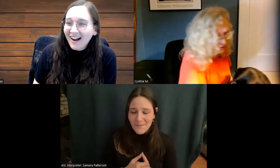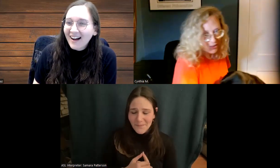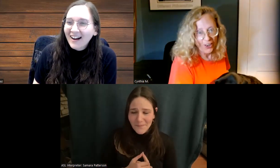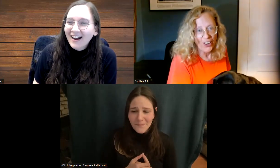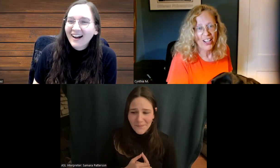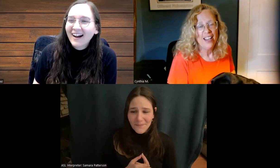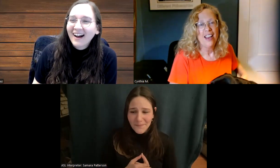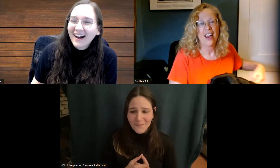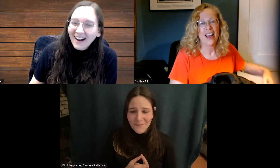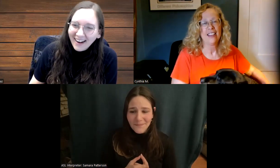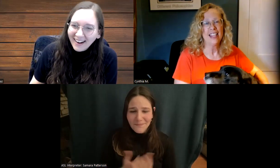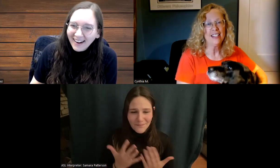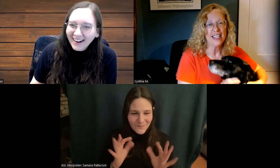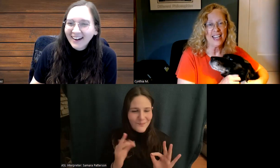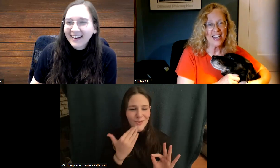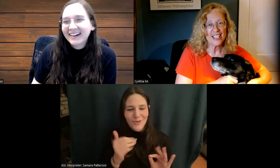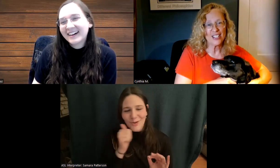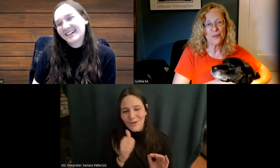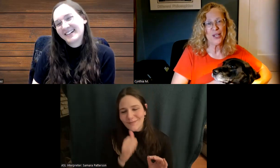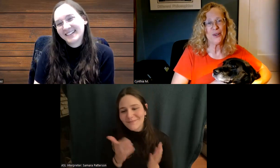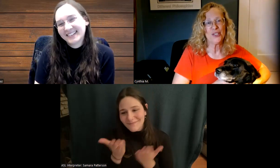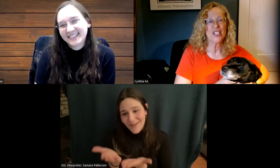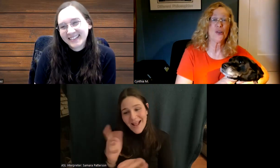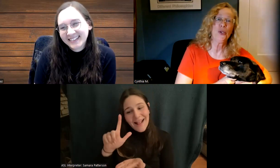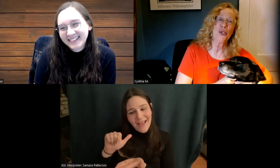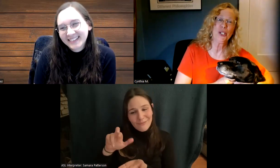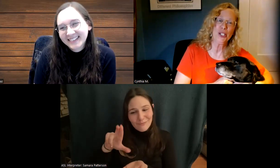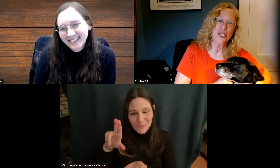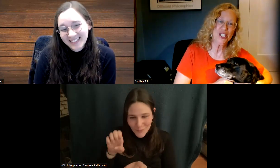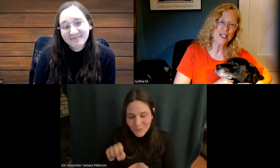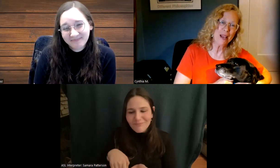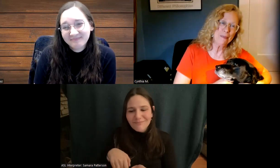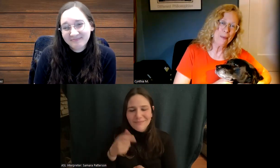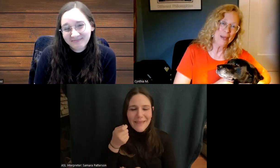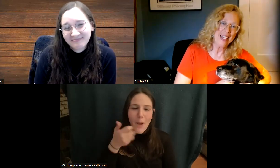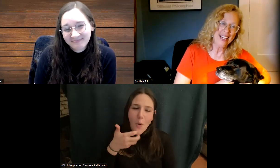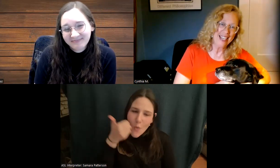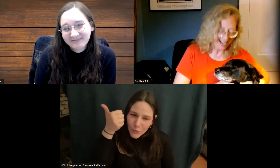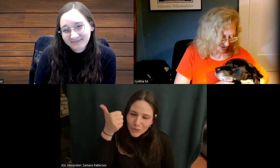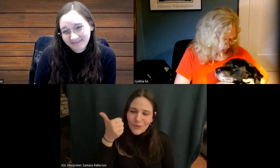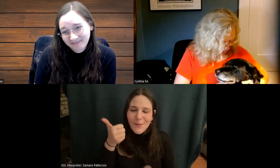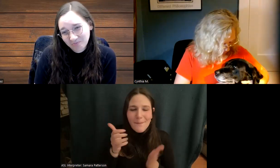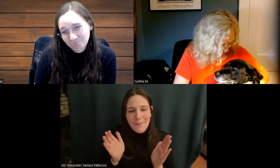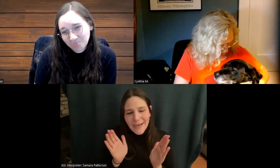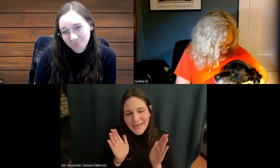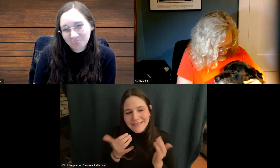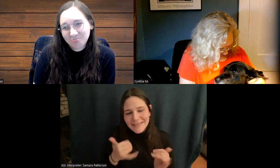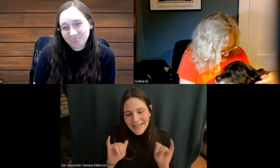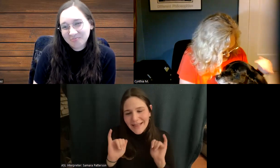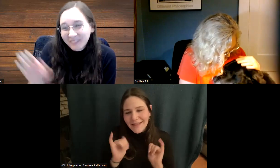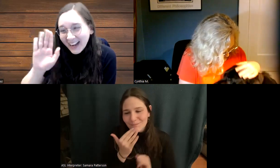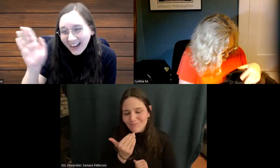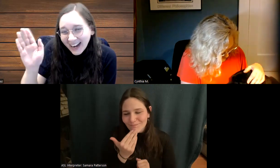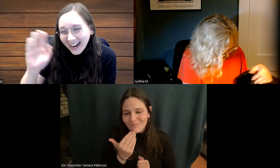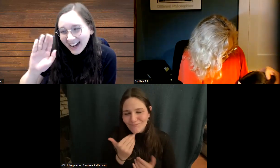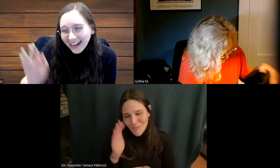Good girl. All right. This is LaRue. She's older. She's my puppy. Yeah. I know,